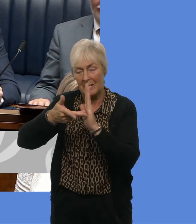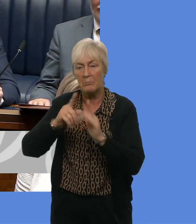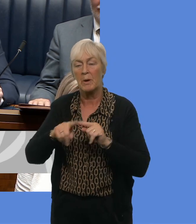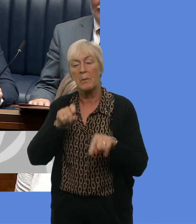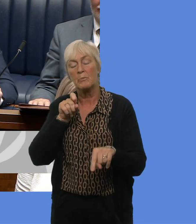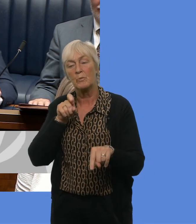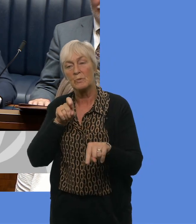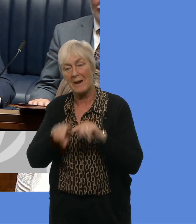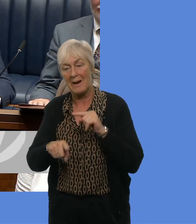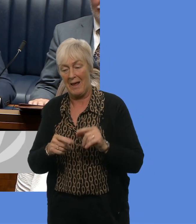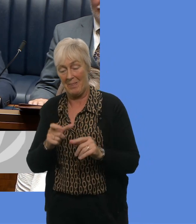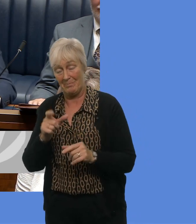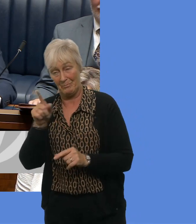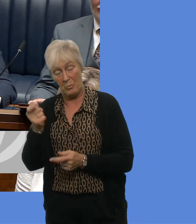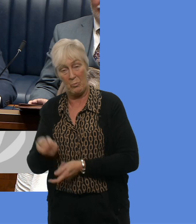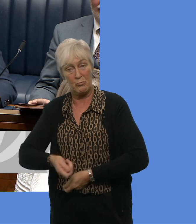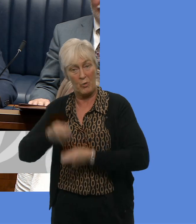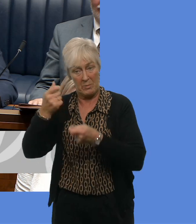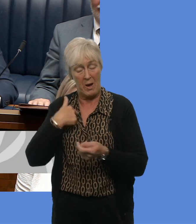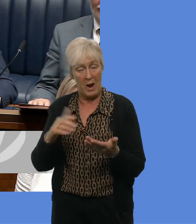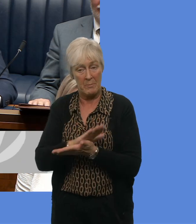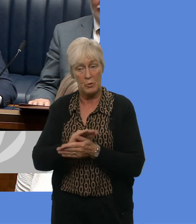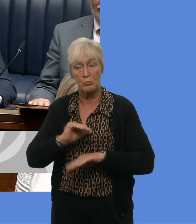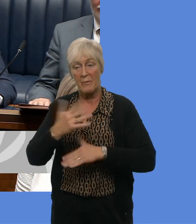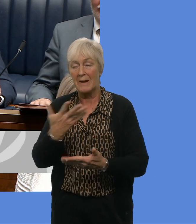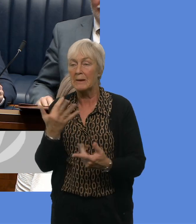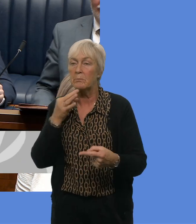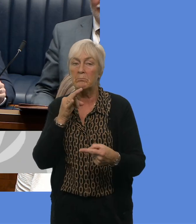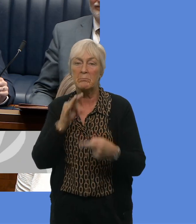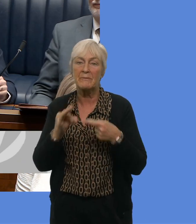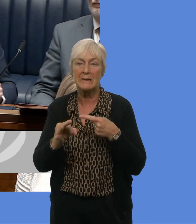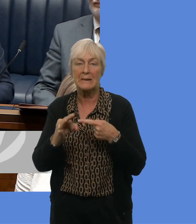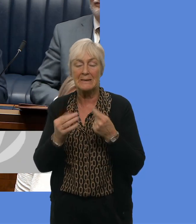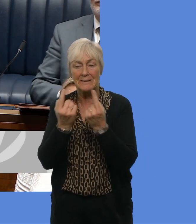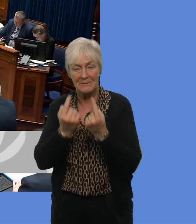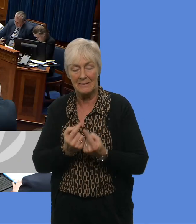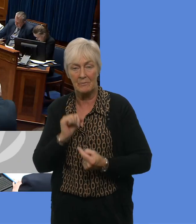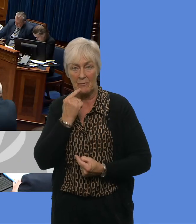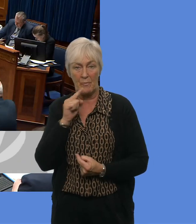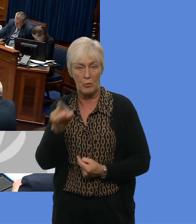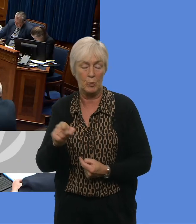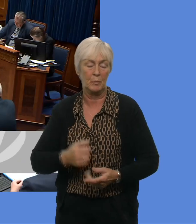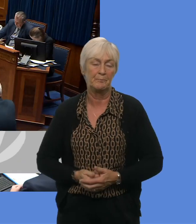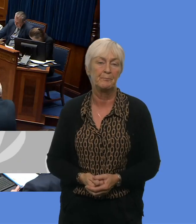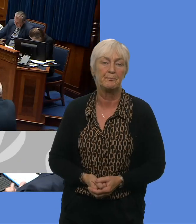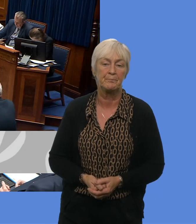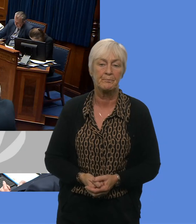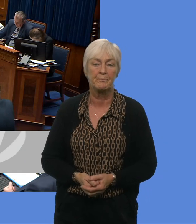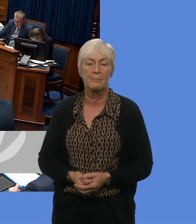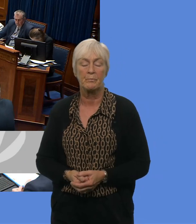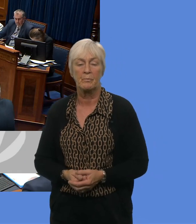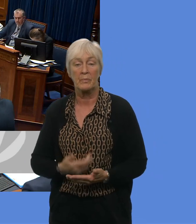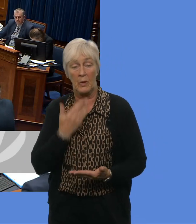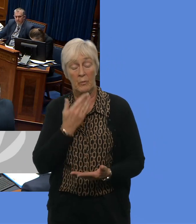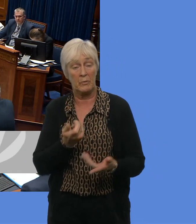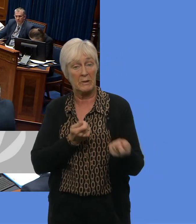particular case that the member raises, I'm happy to write and provide any specific detail for that organisation. Ms. Gibbons. The Minister for his answer, and